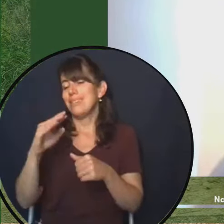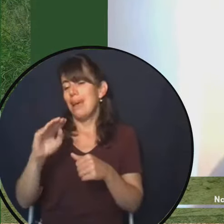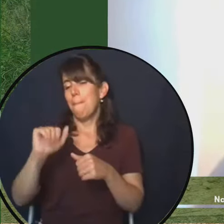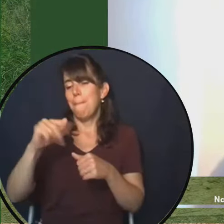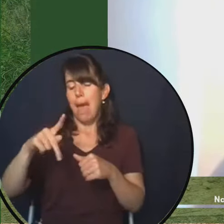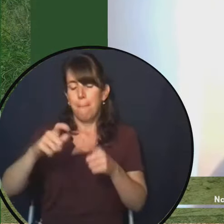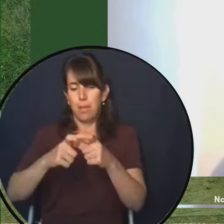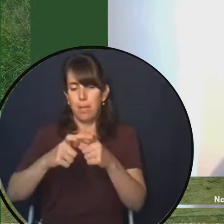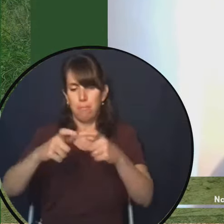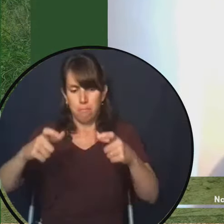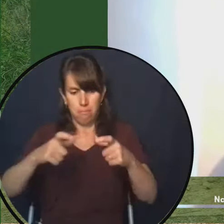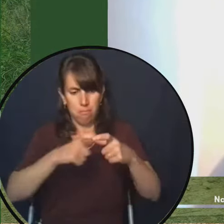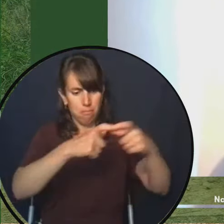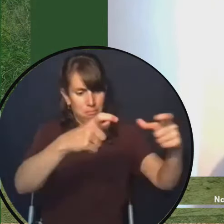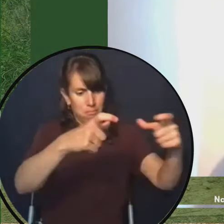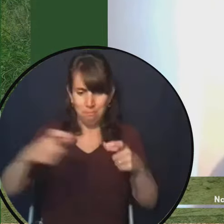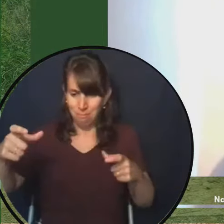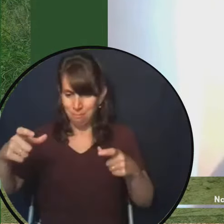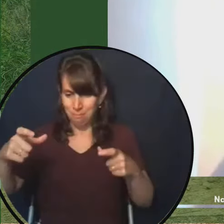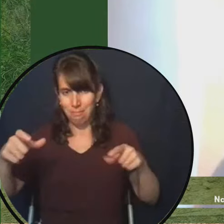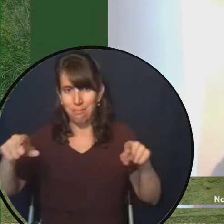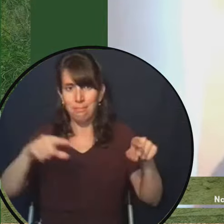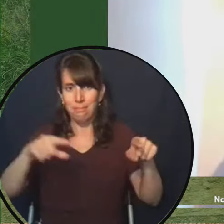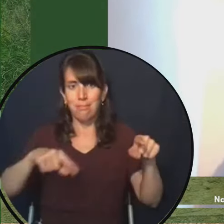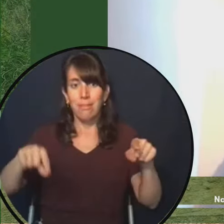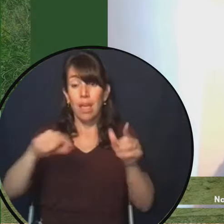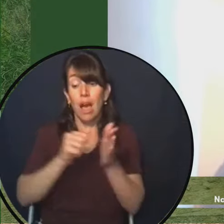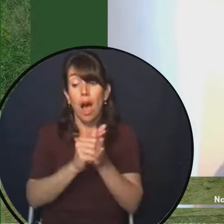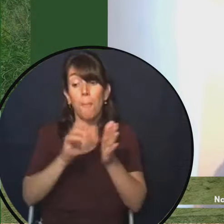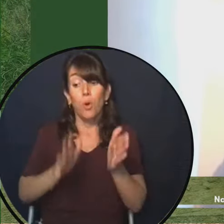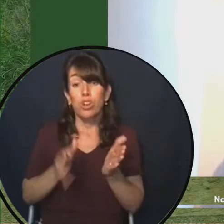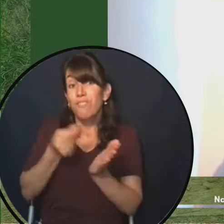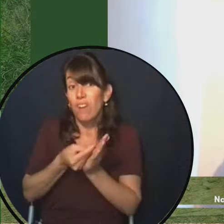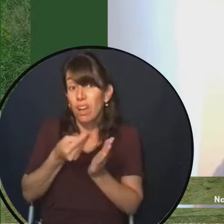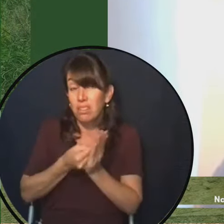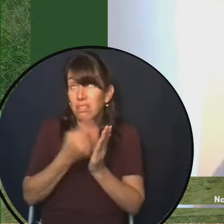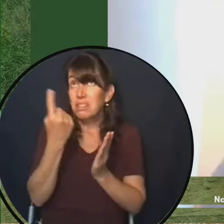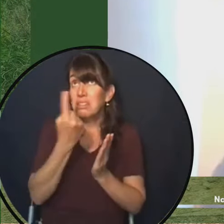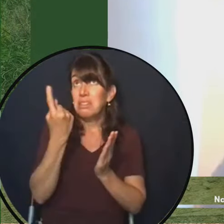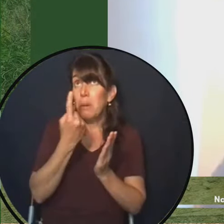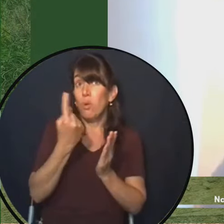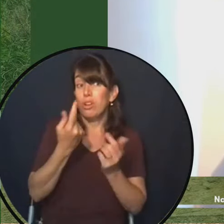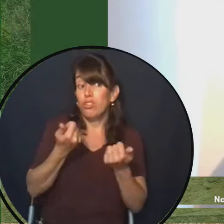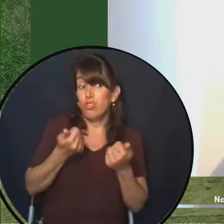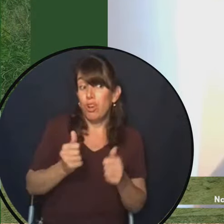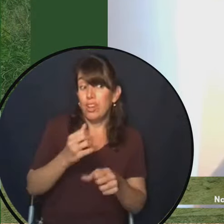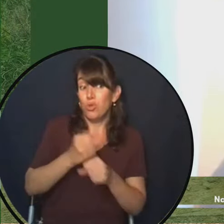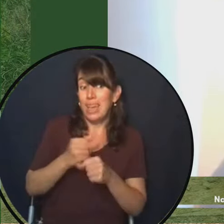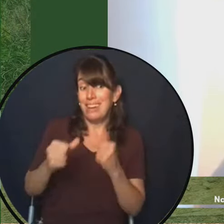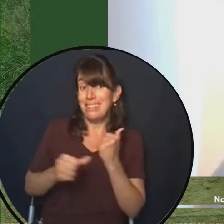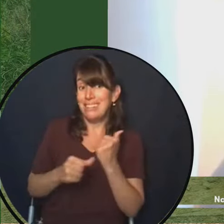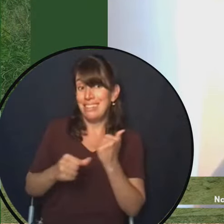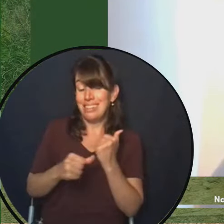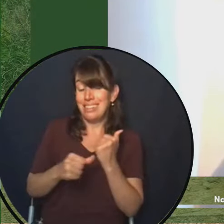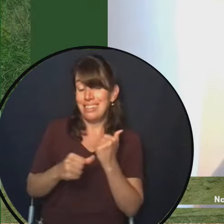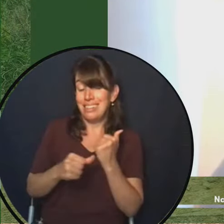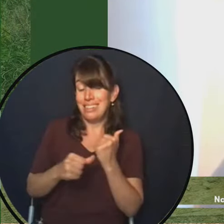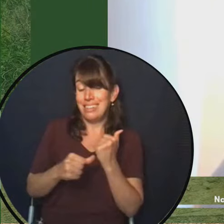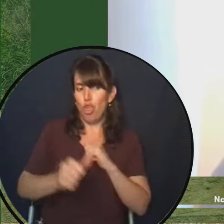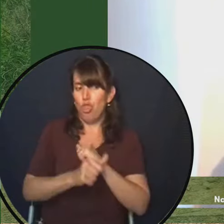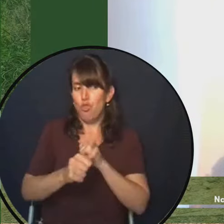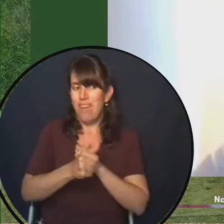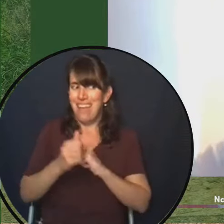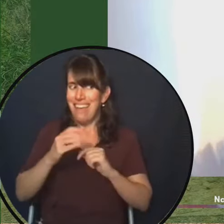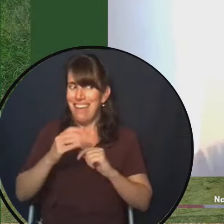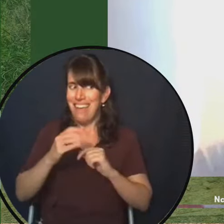a place where someone is just trying to get healthcare or trying to get assistance, the threat is against them. They are the most vulnerable, right? And